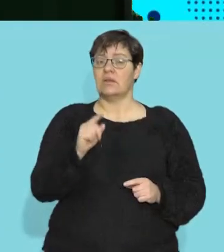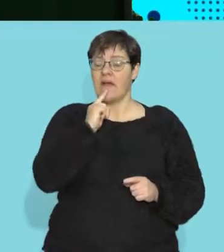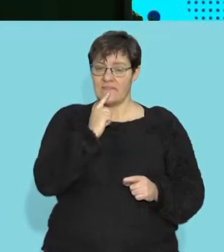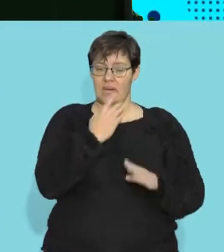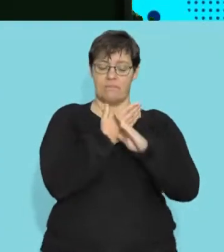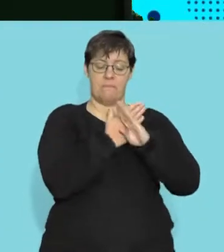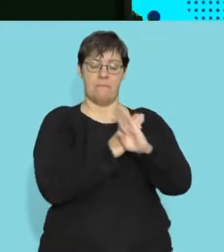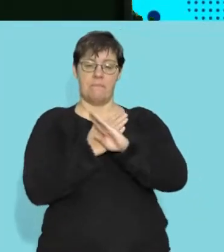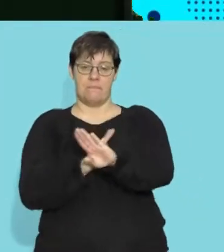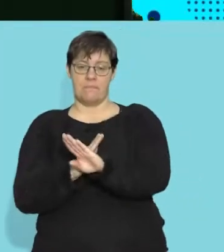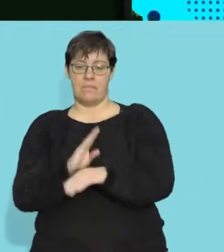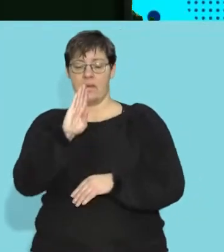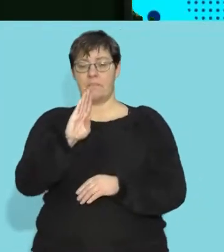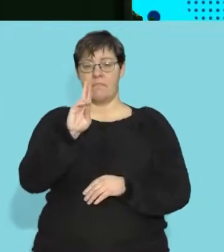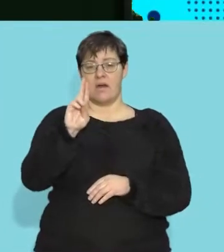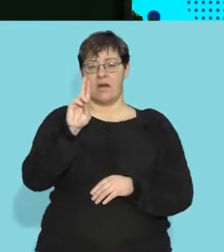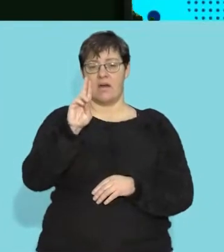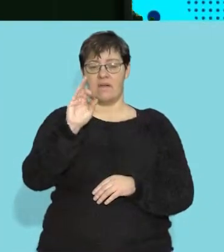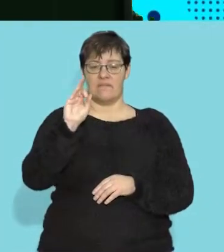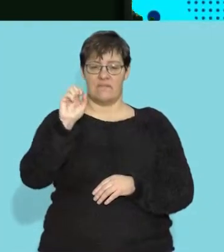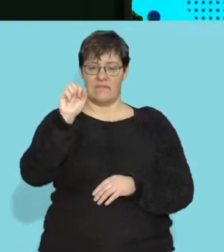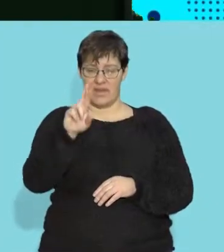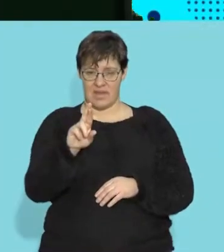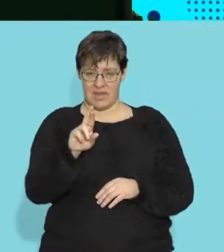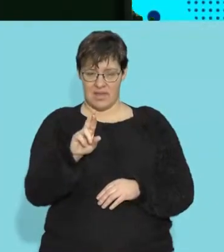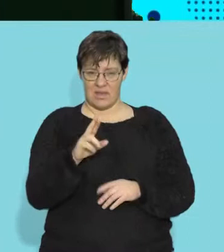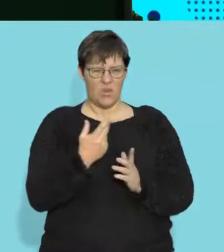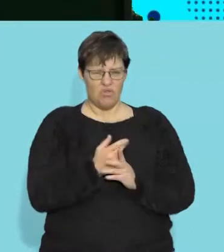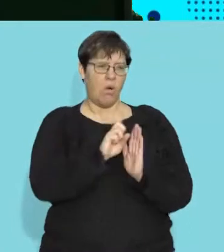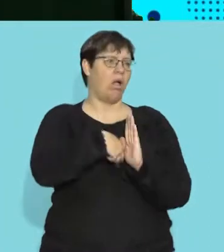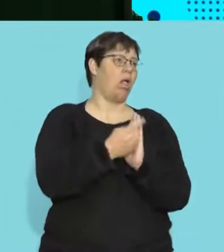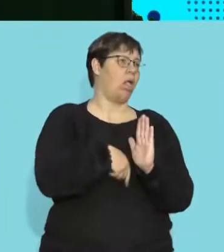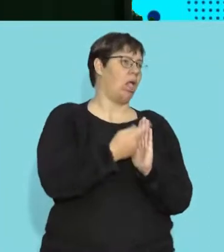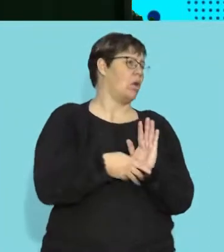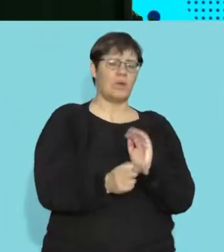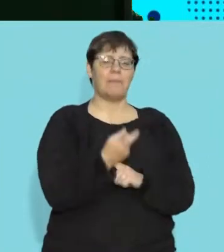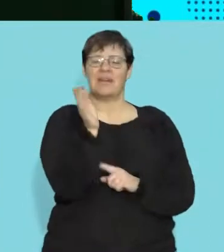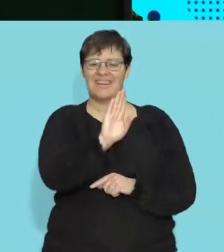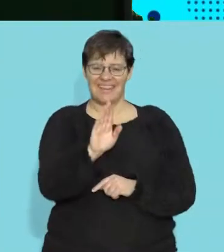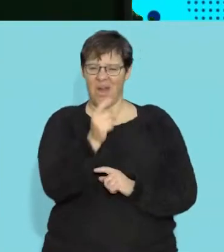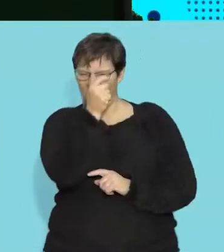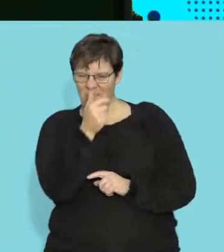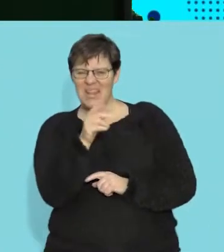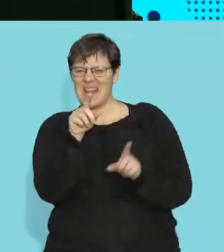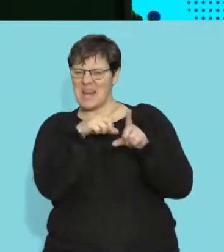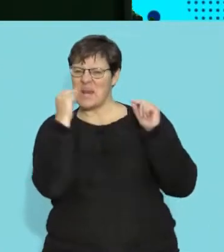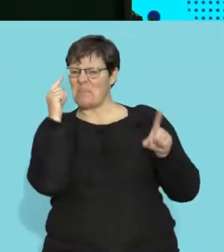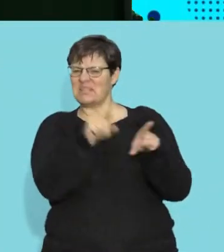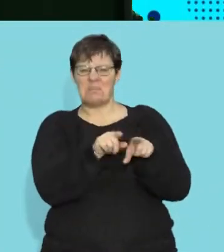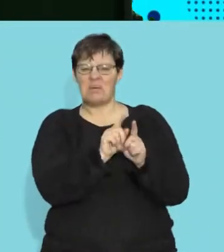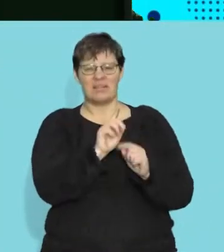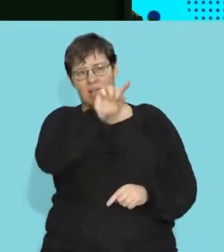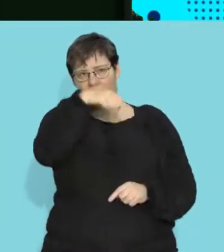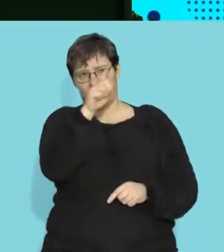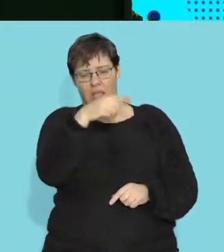what we call buffers, all right? Buffering. Buffering, not like when we're waiting for something to happen on the TV,